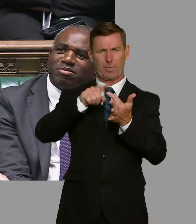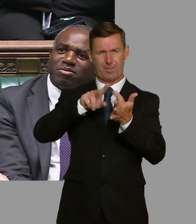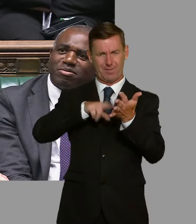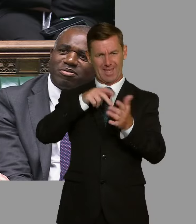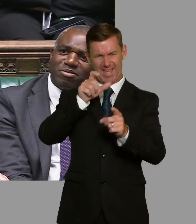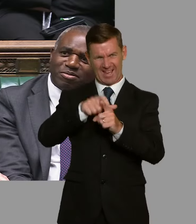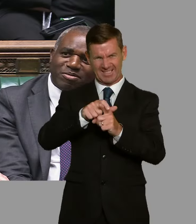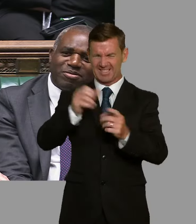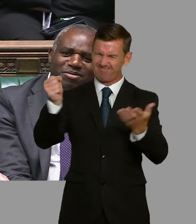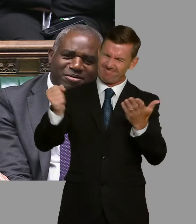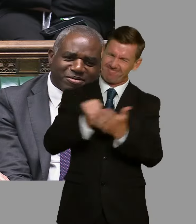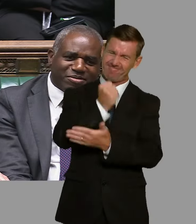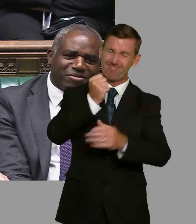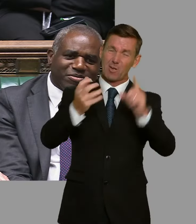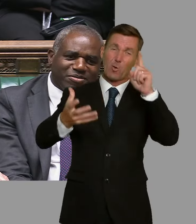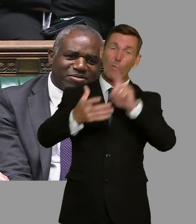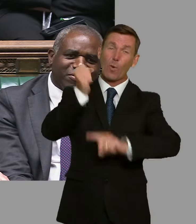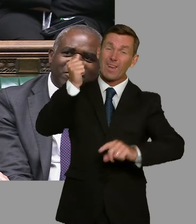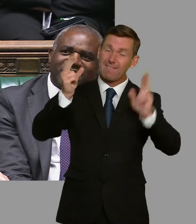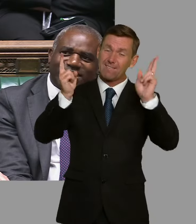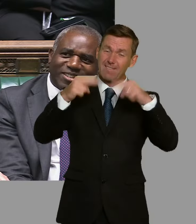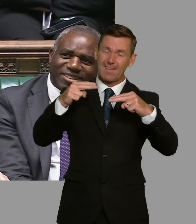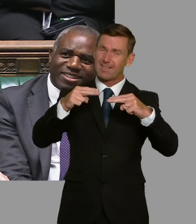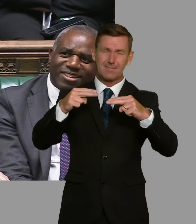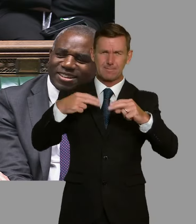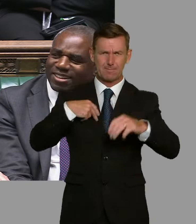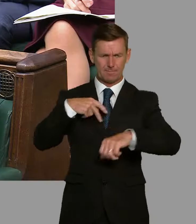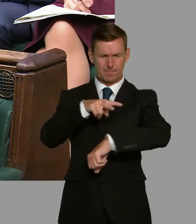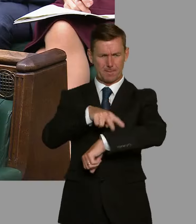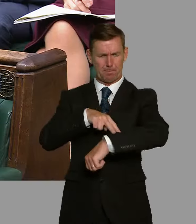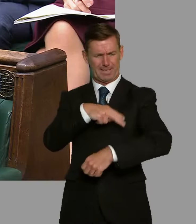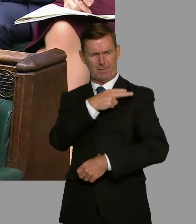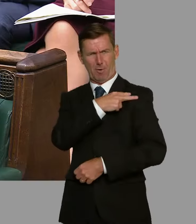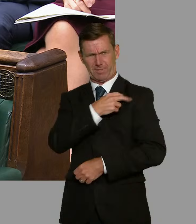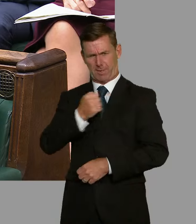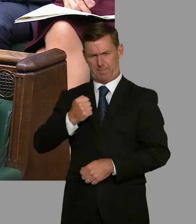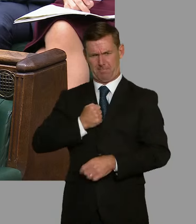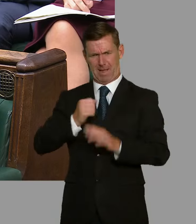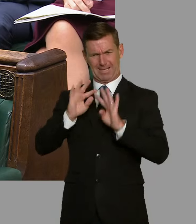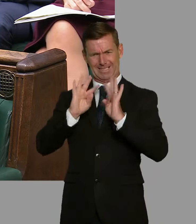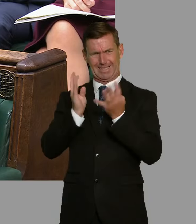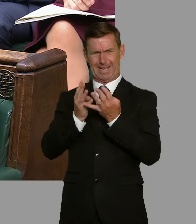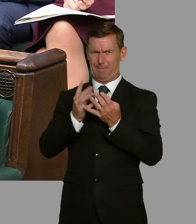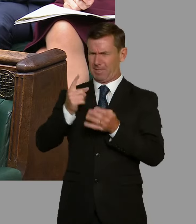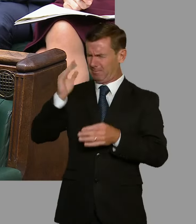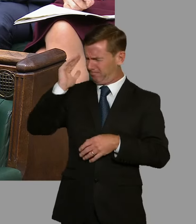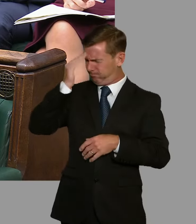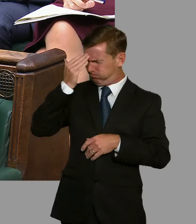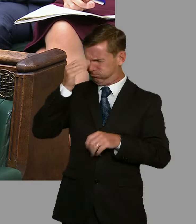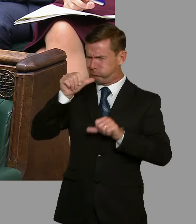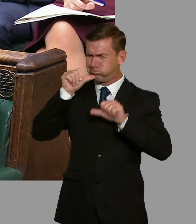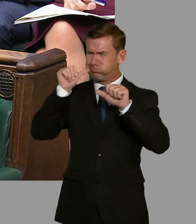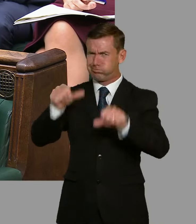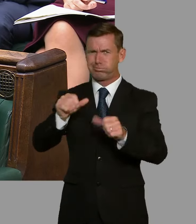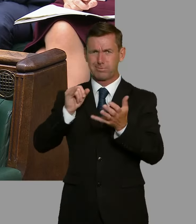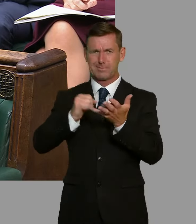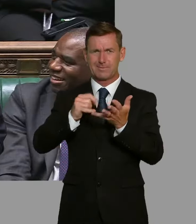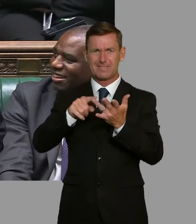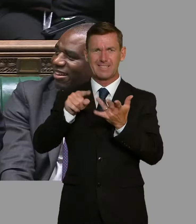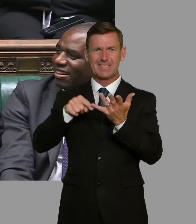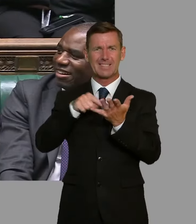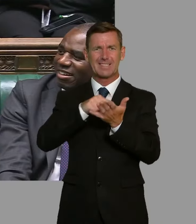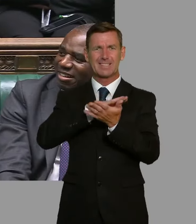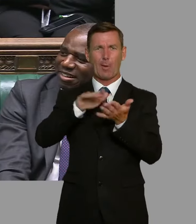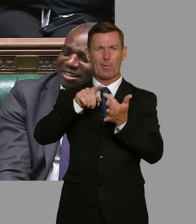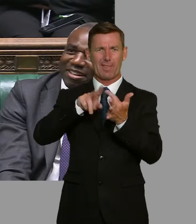officers on my team, Mr Speaker, is an ardent Southend supporter, so I know all about the team and the plans and the stadium and what it means. But I